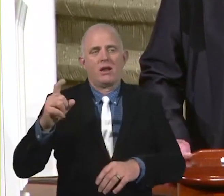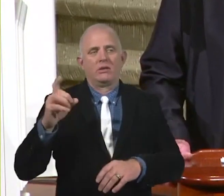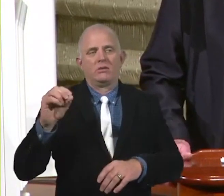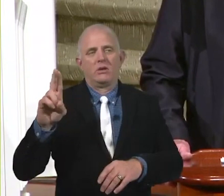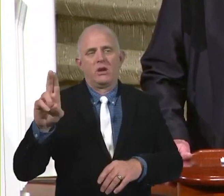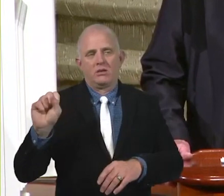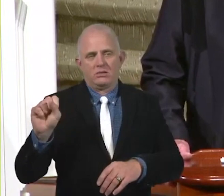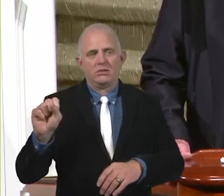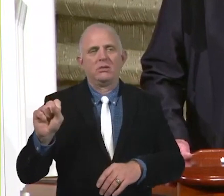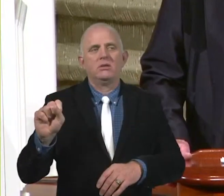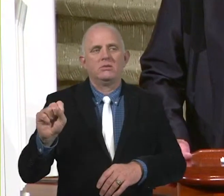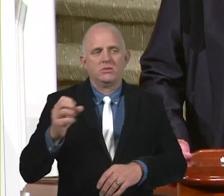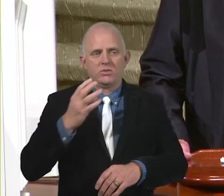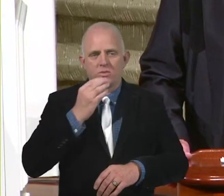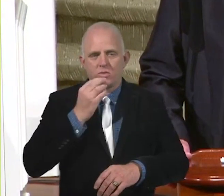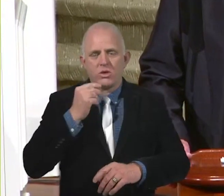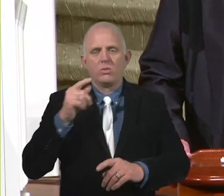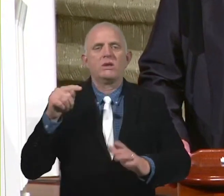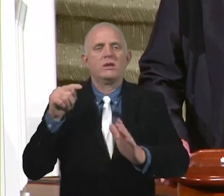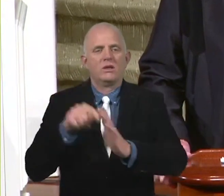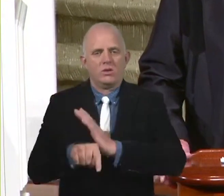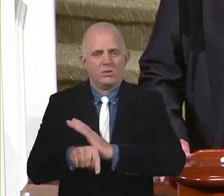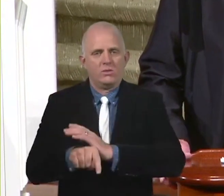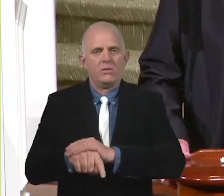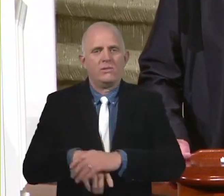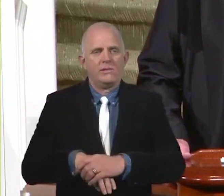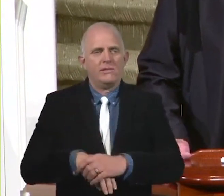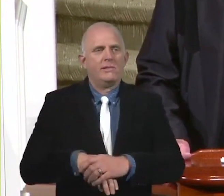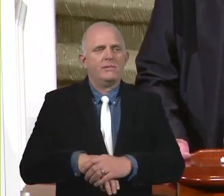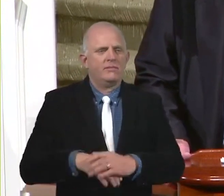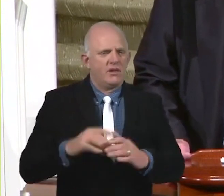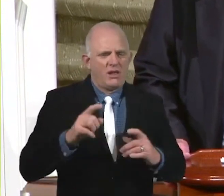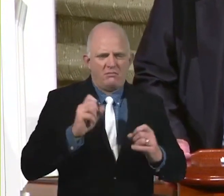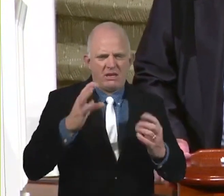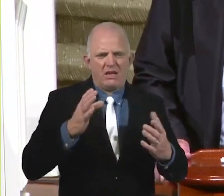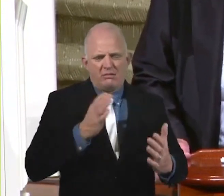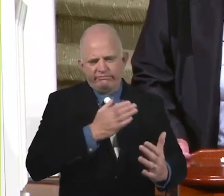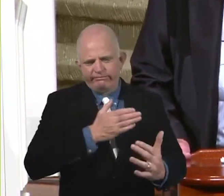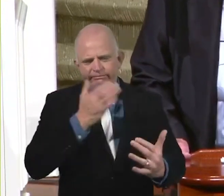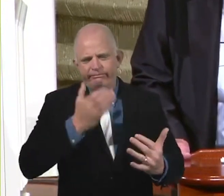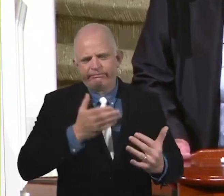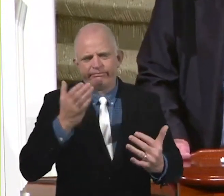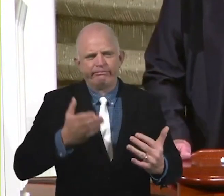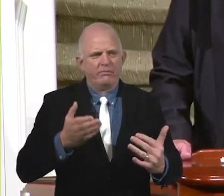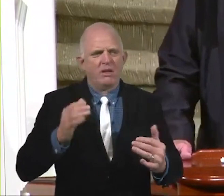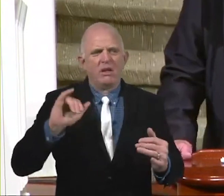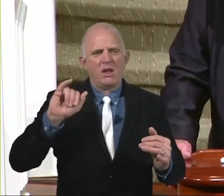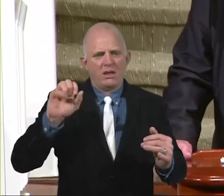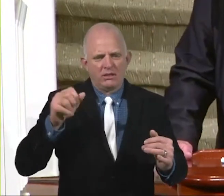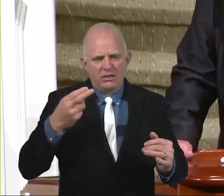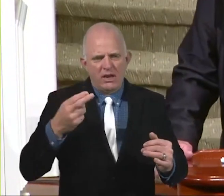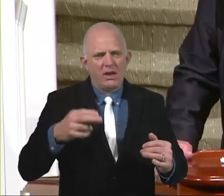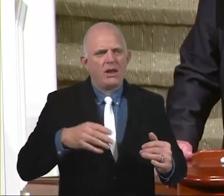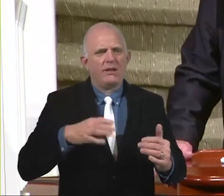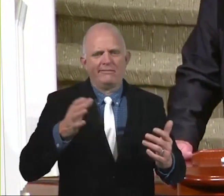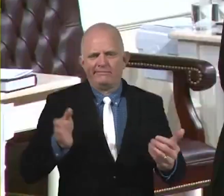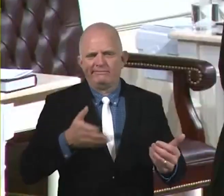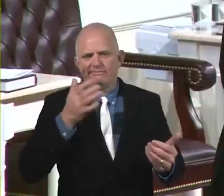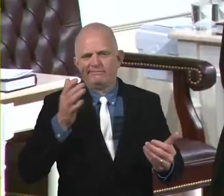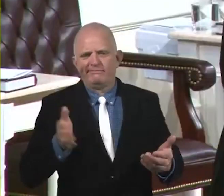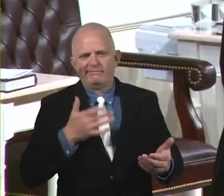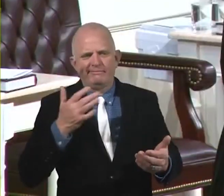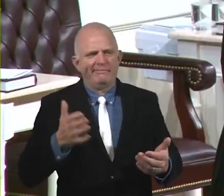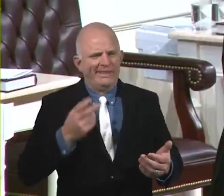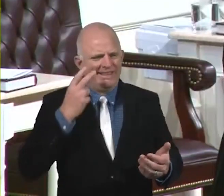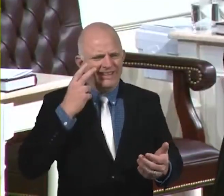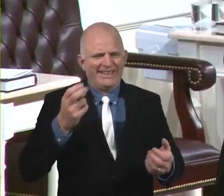the Jews slew. And you can go right on down into Isaiah, and you can go on down and go on down, and